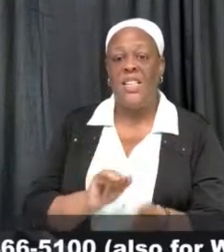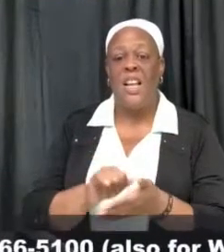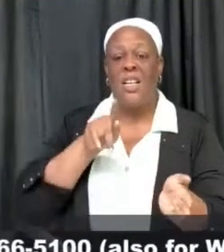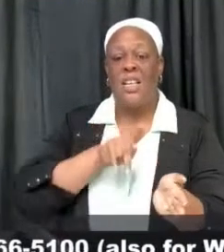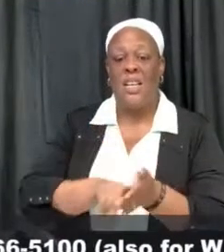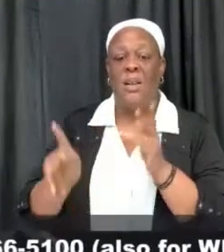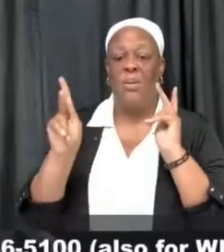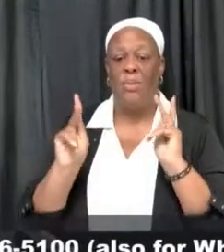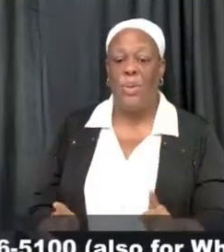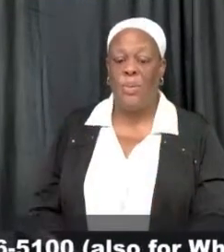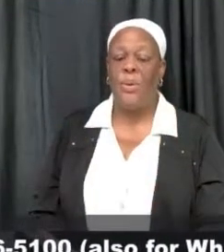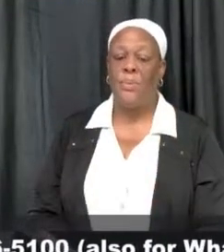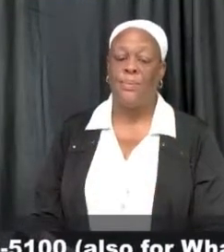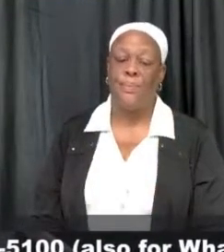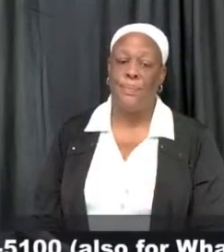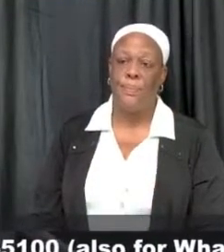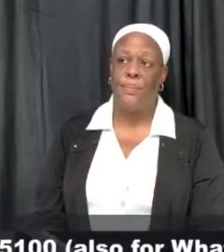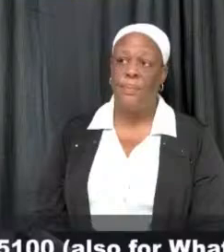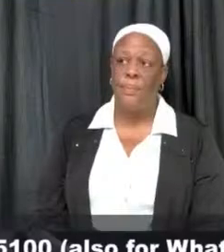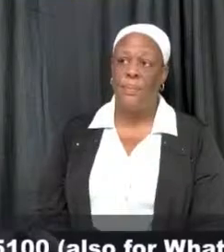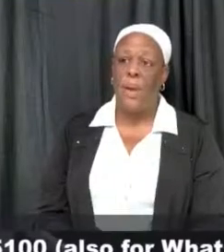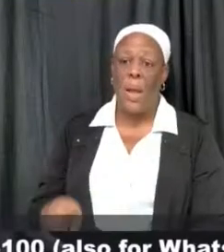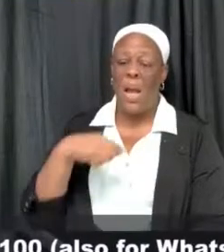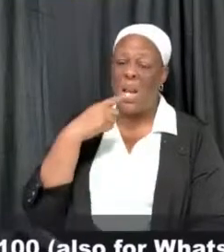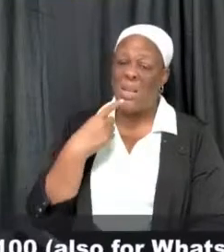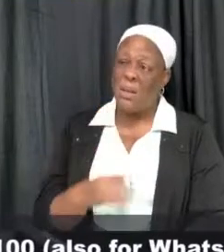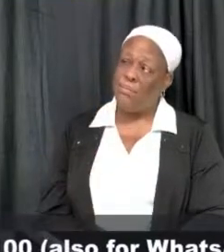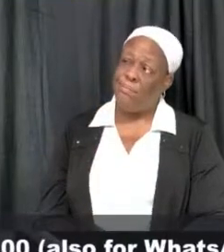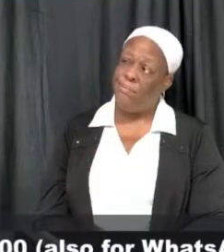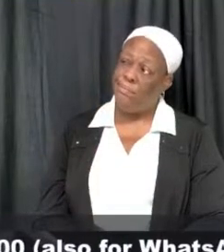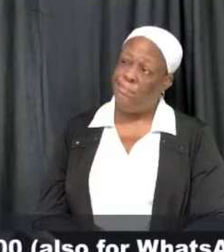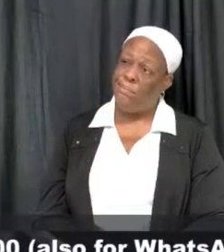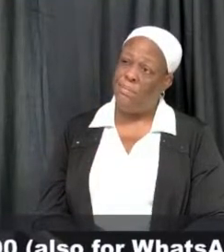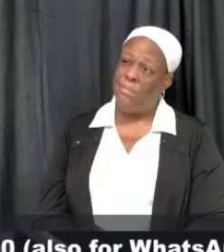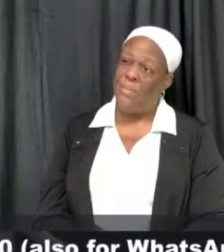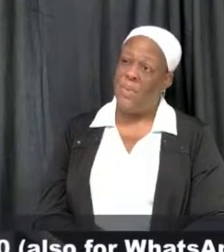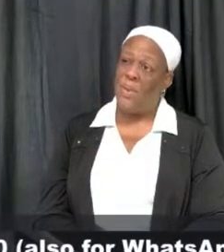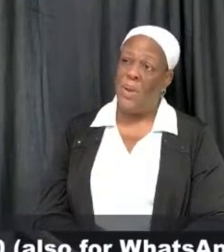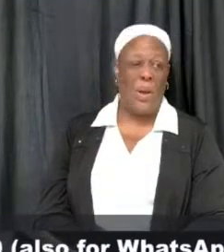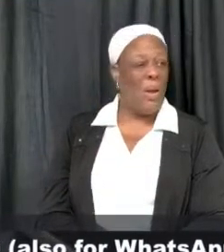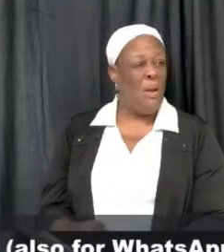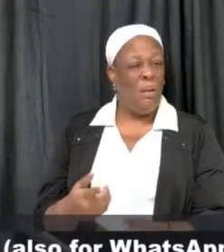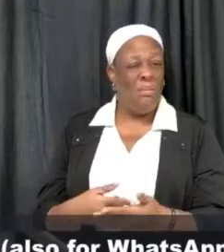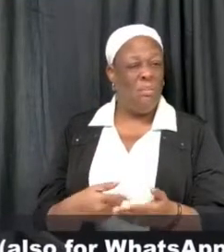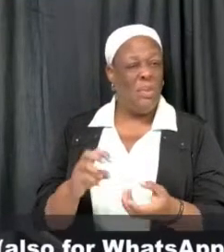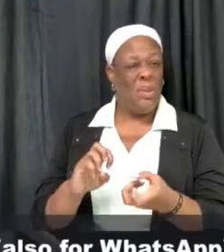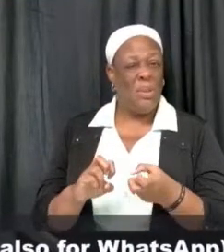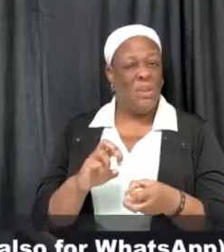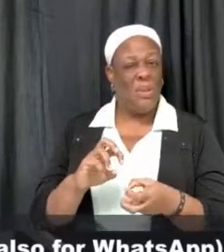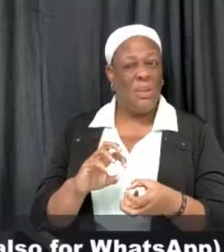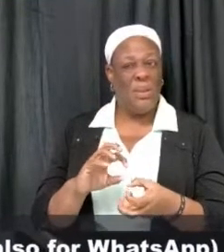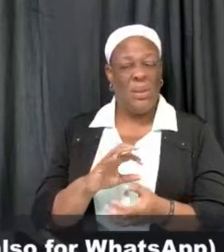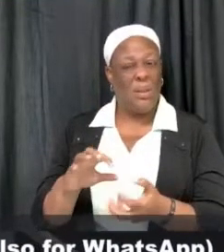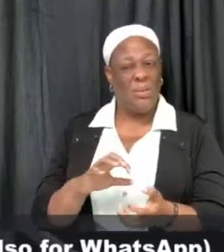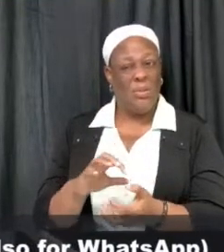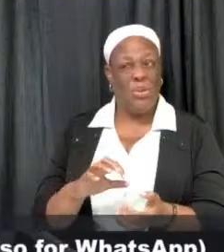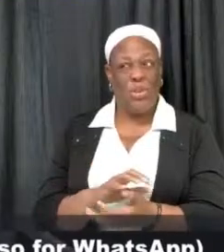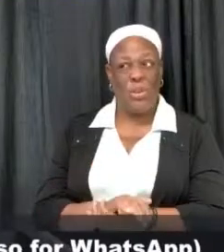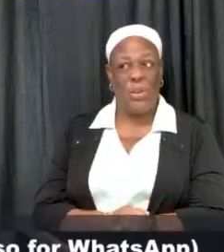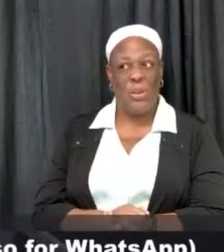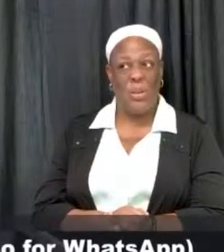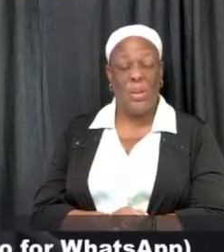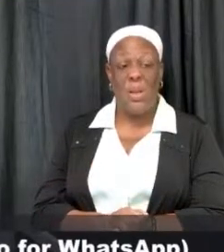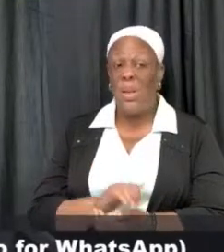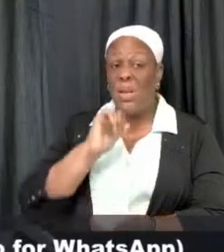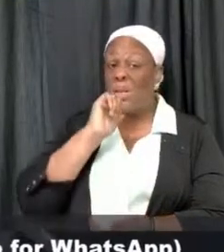people. And I said to the person, well, there must be some confusion, because it's not the